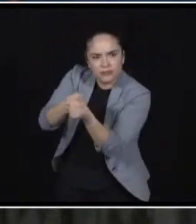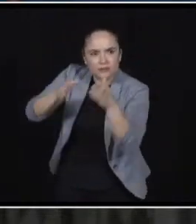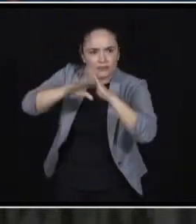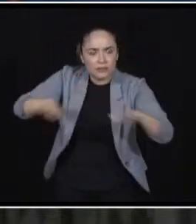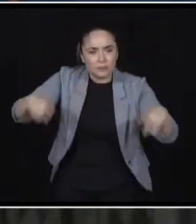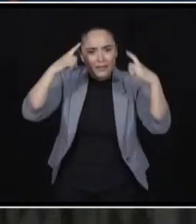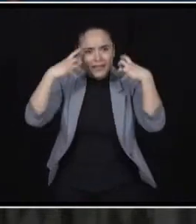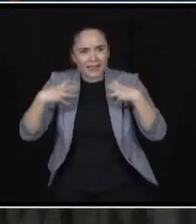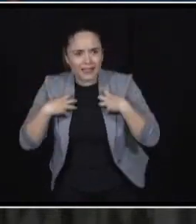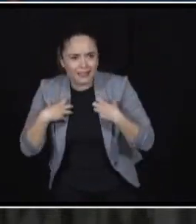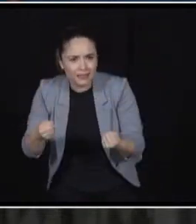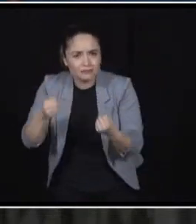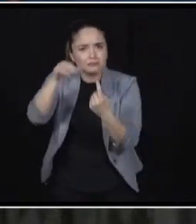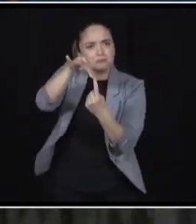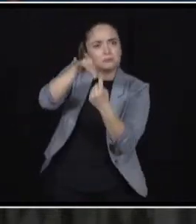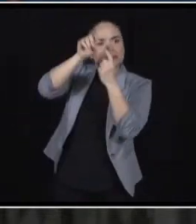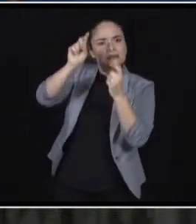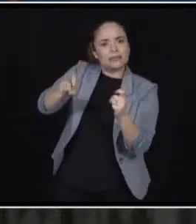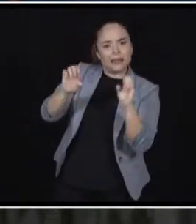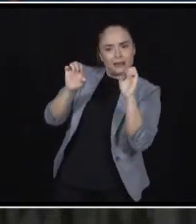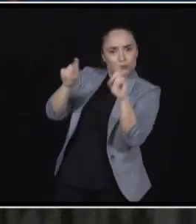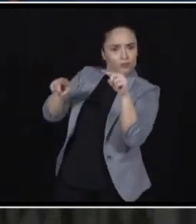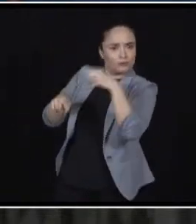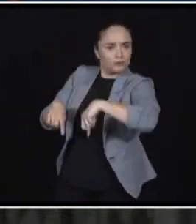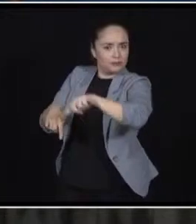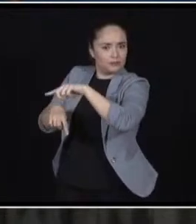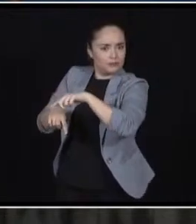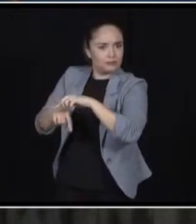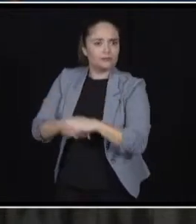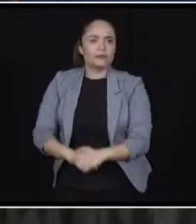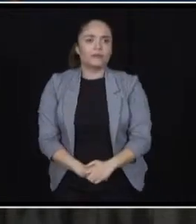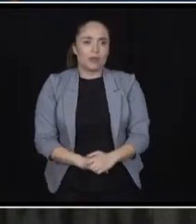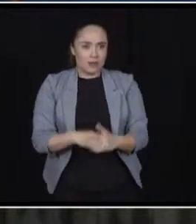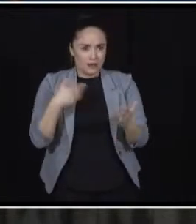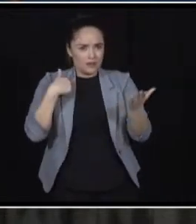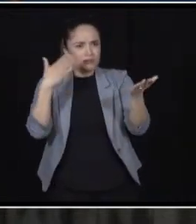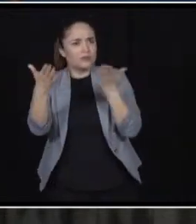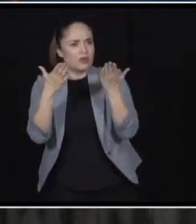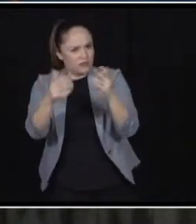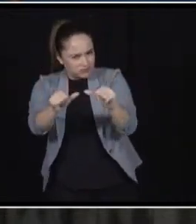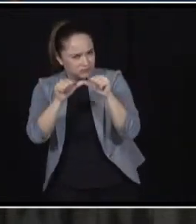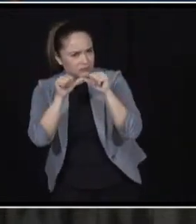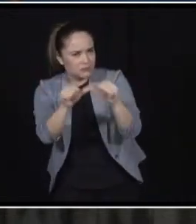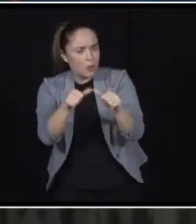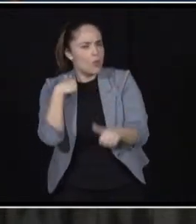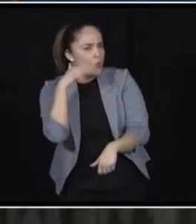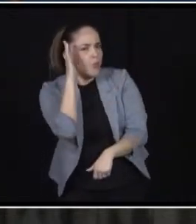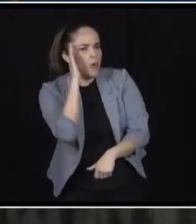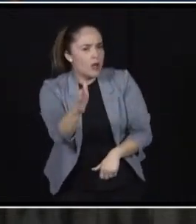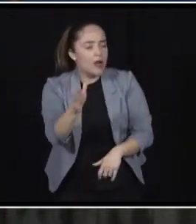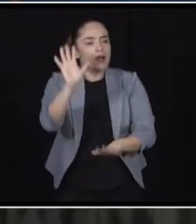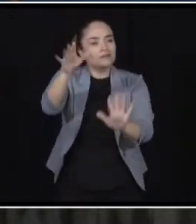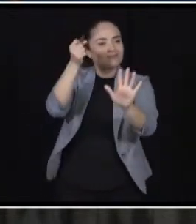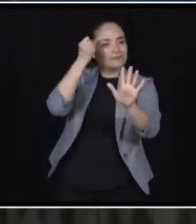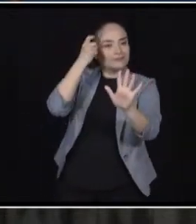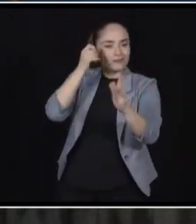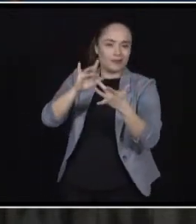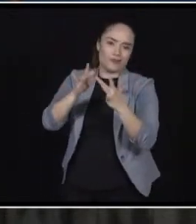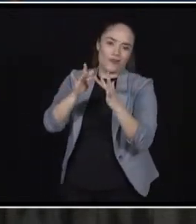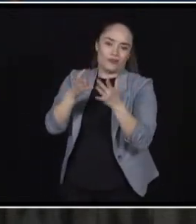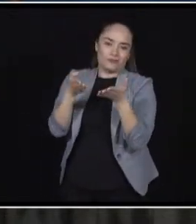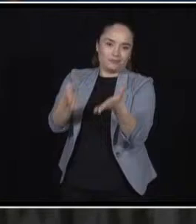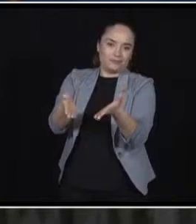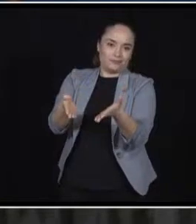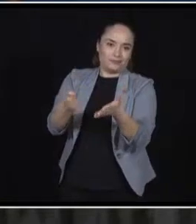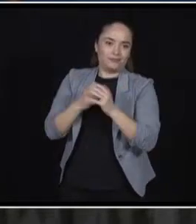These services and supports will continue over this period of remote learning. Know that we remain committed to returning to learning in